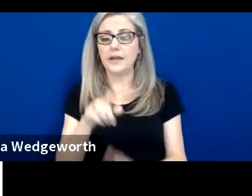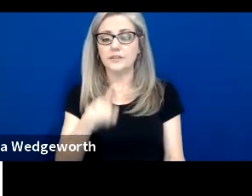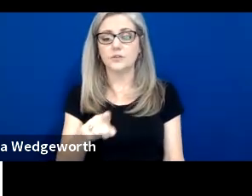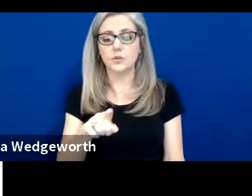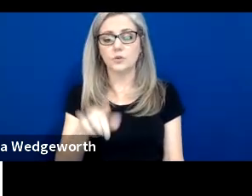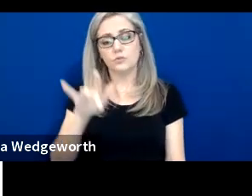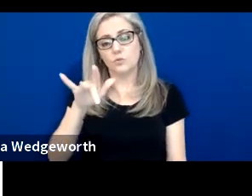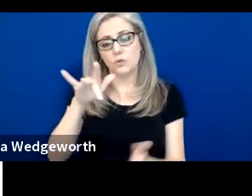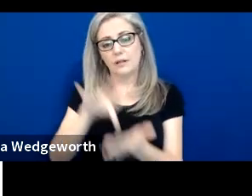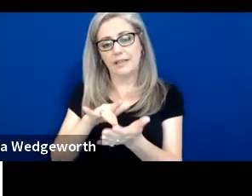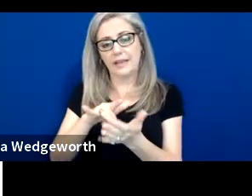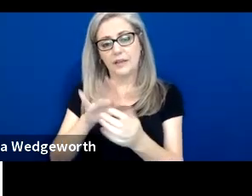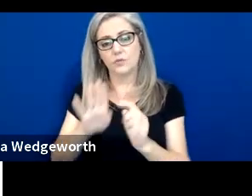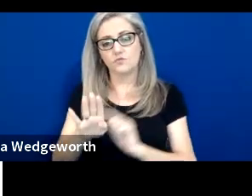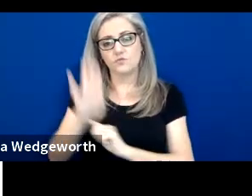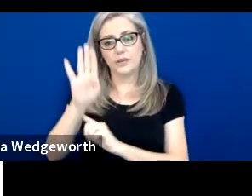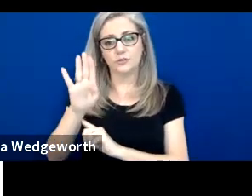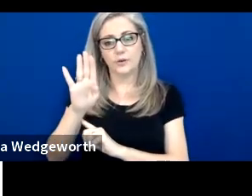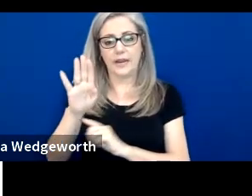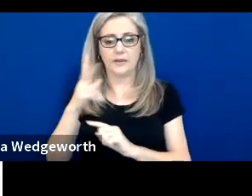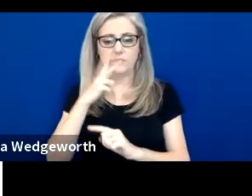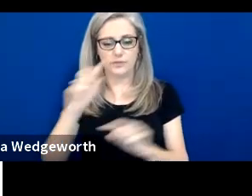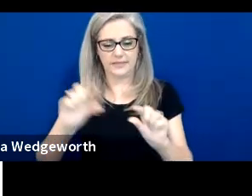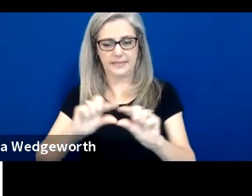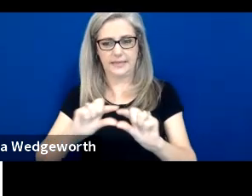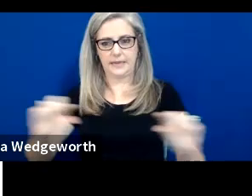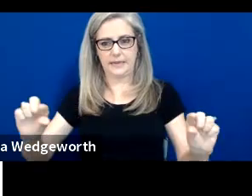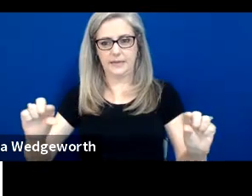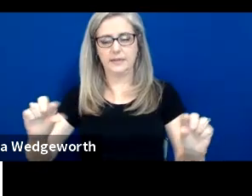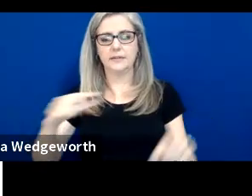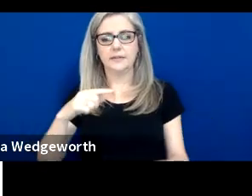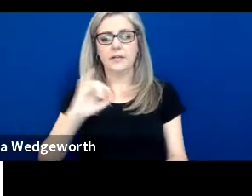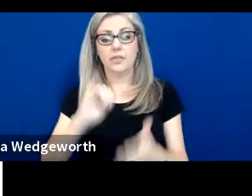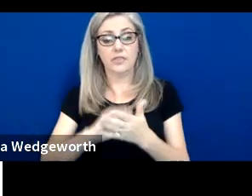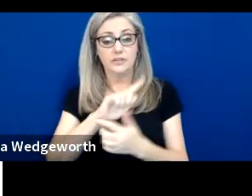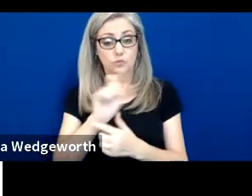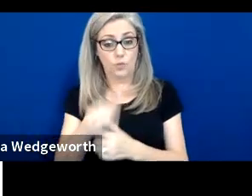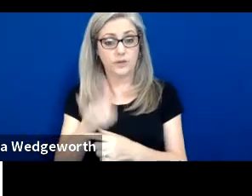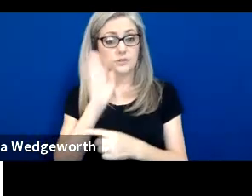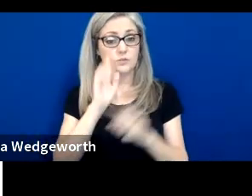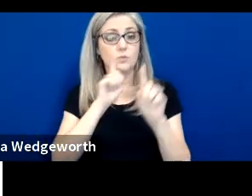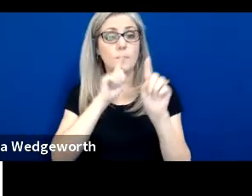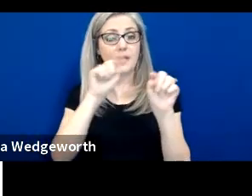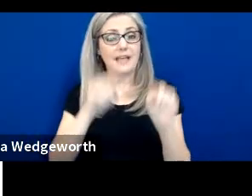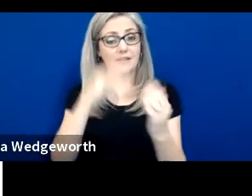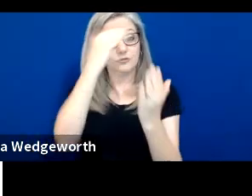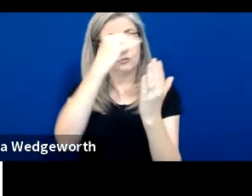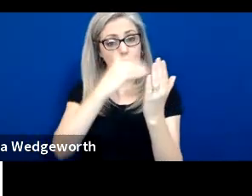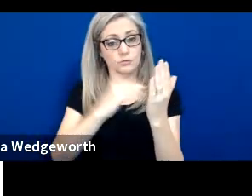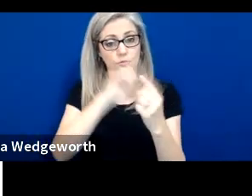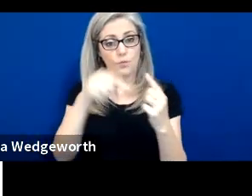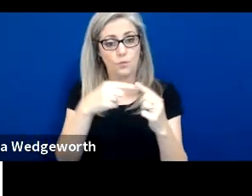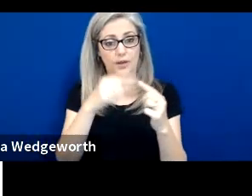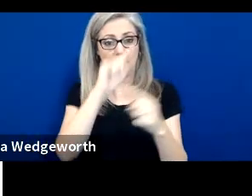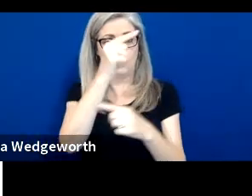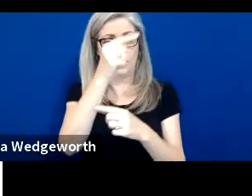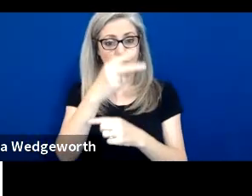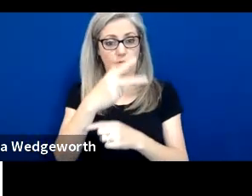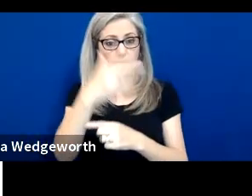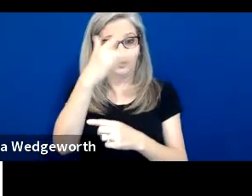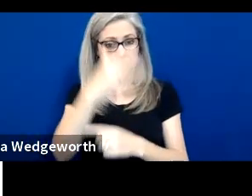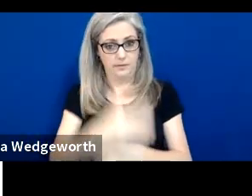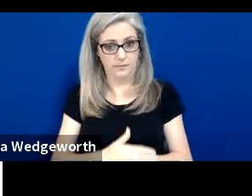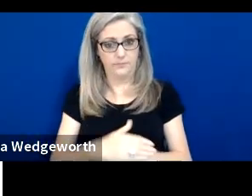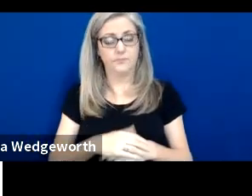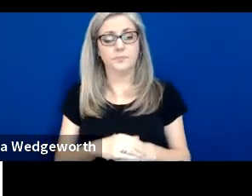raising feature located in your Zoom browser settings. These questions will be answered in the order they are received. And with that, I'm going